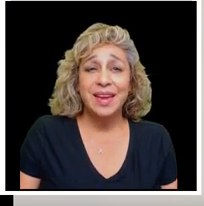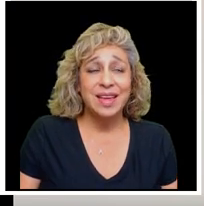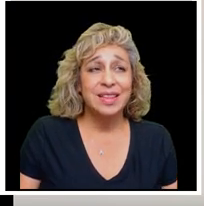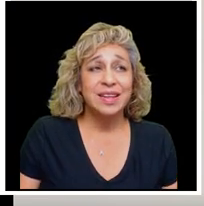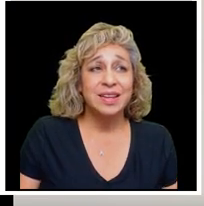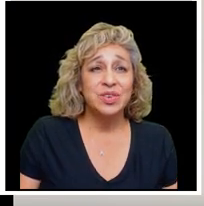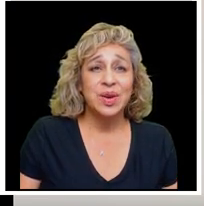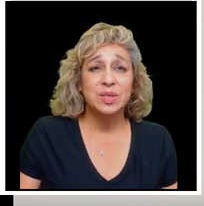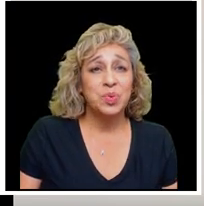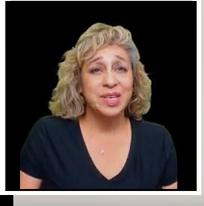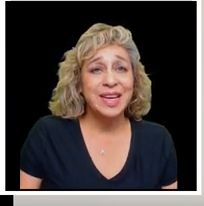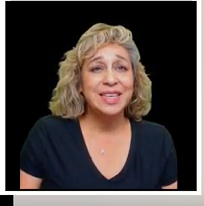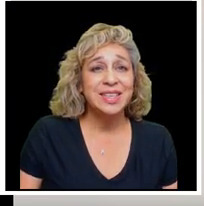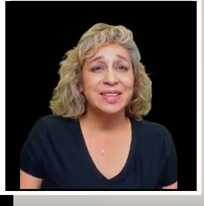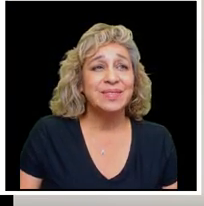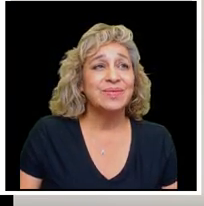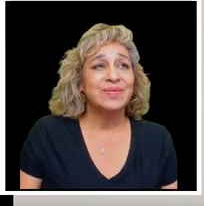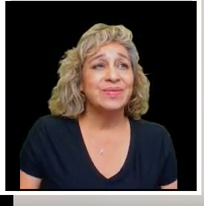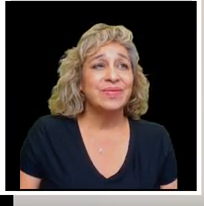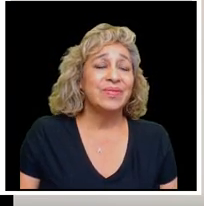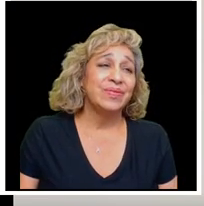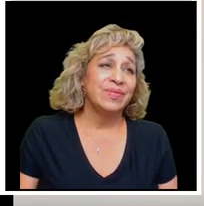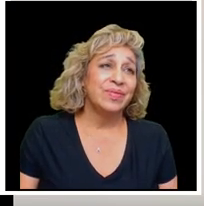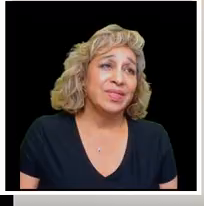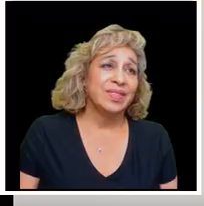in the transportation